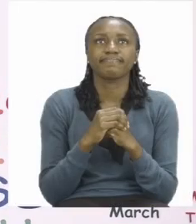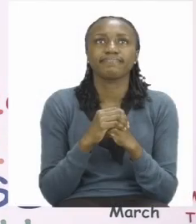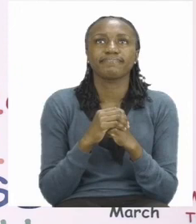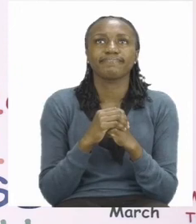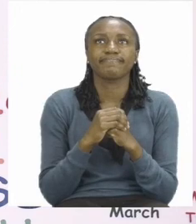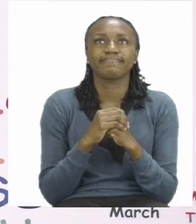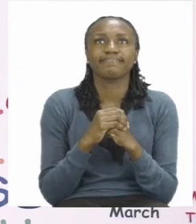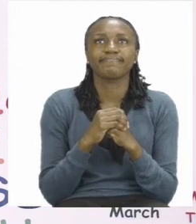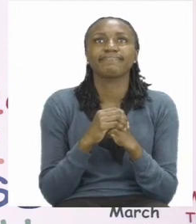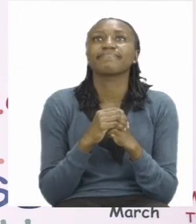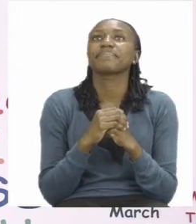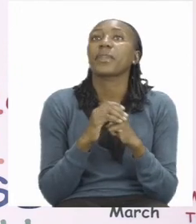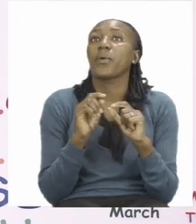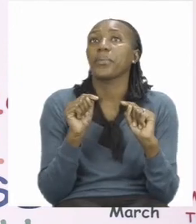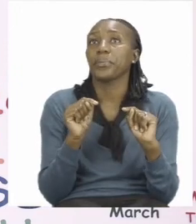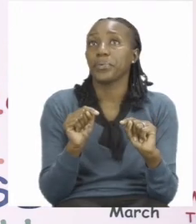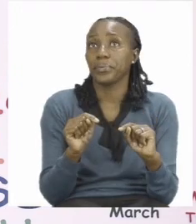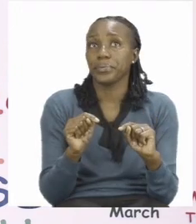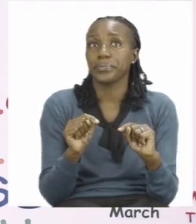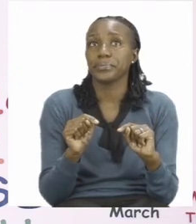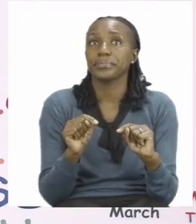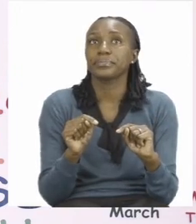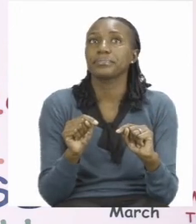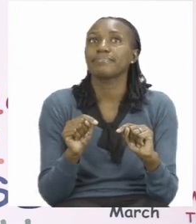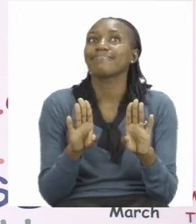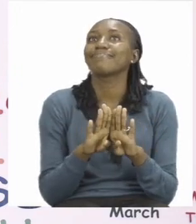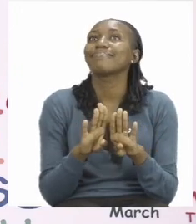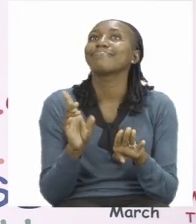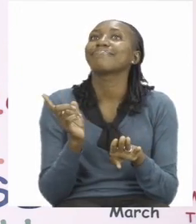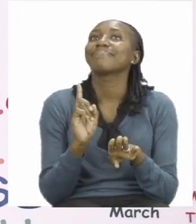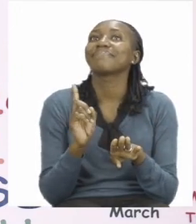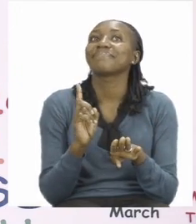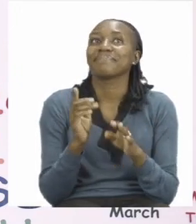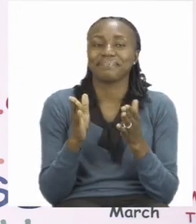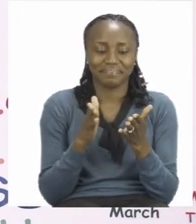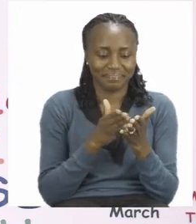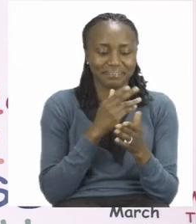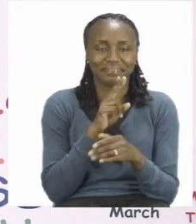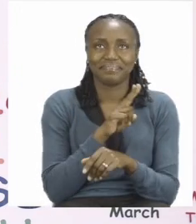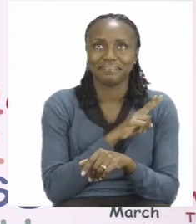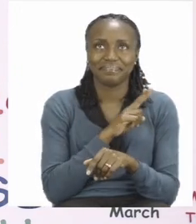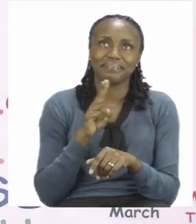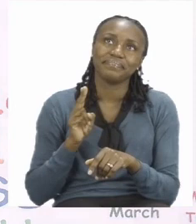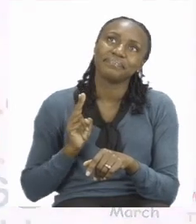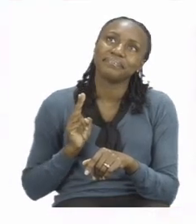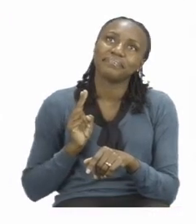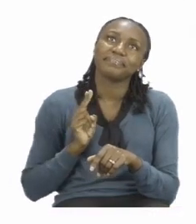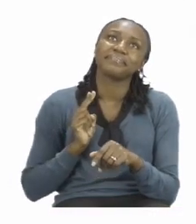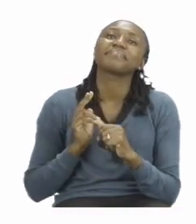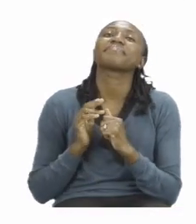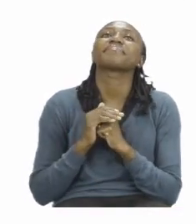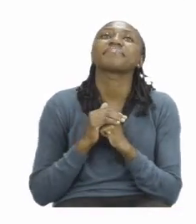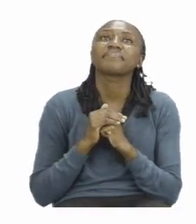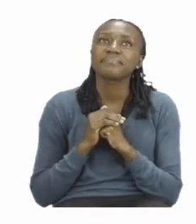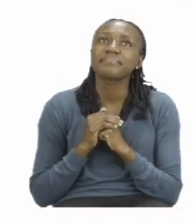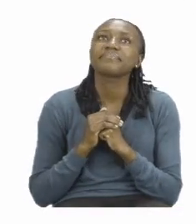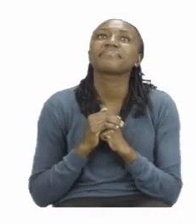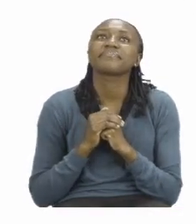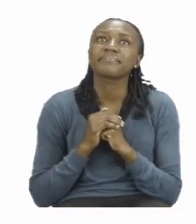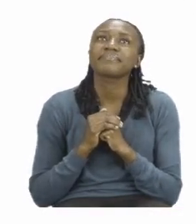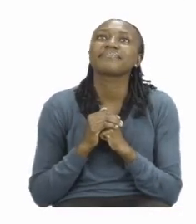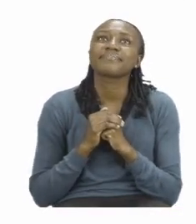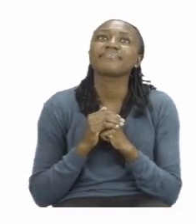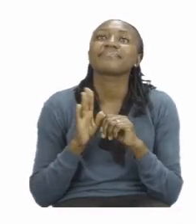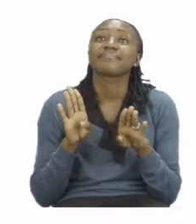For the last part of our lesson today, boys and girls, we're going to turn to page 22. On page 22, we're going to be